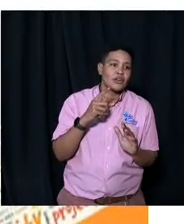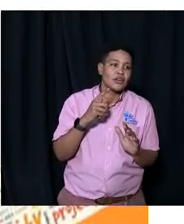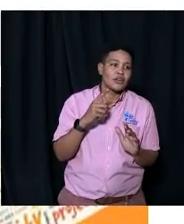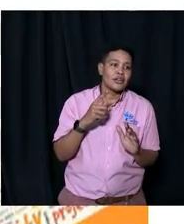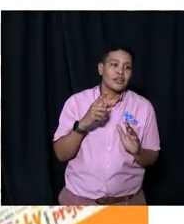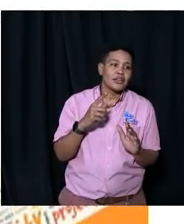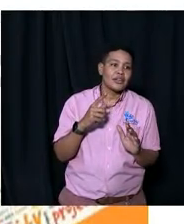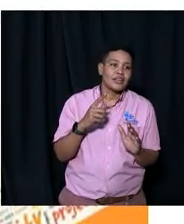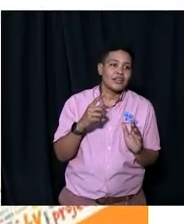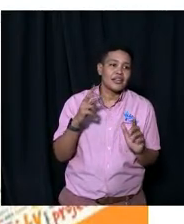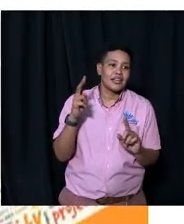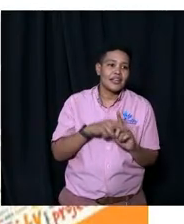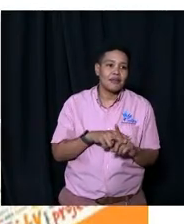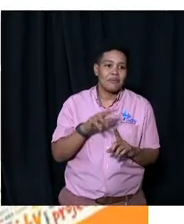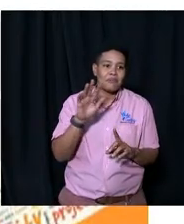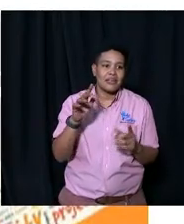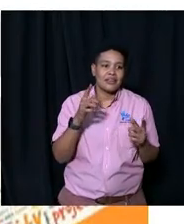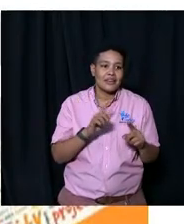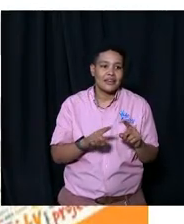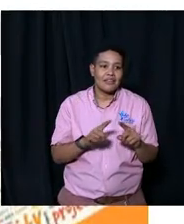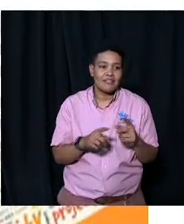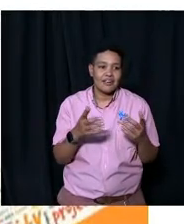policy.